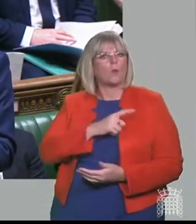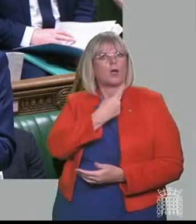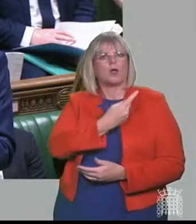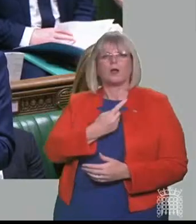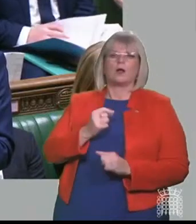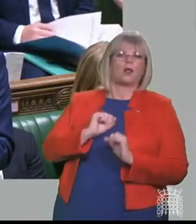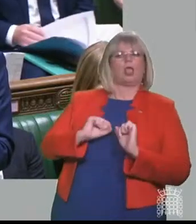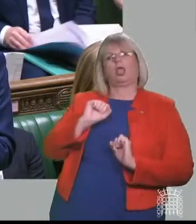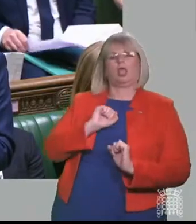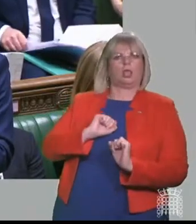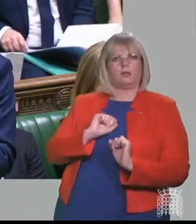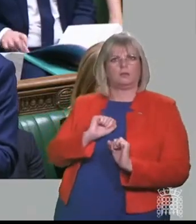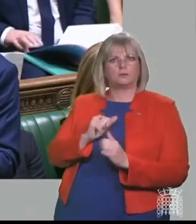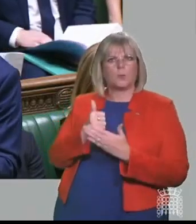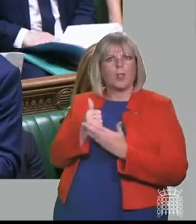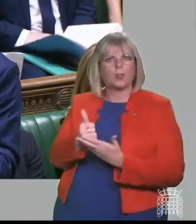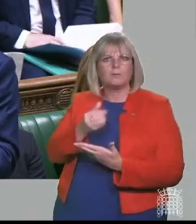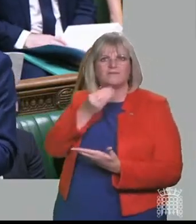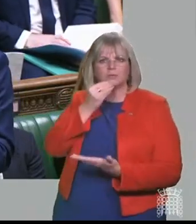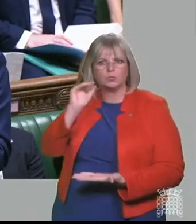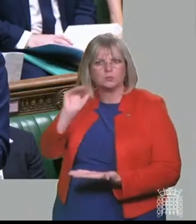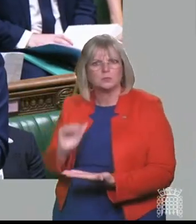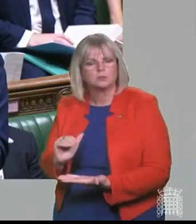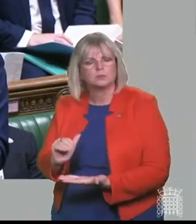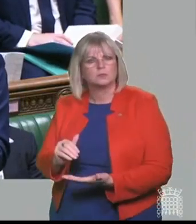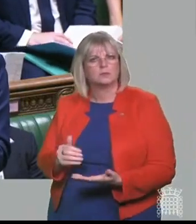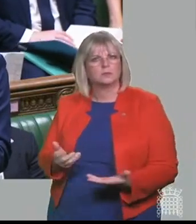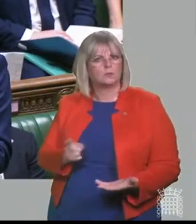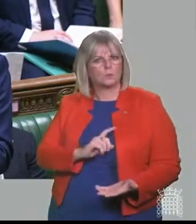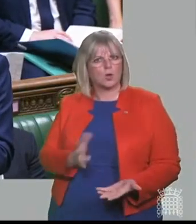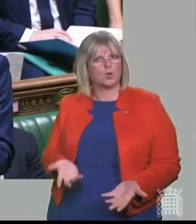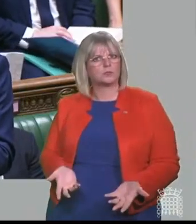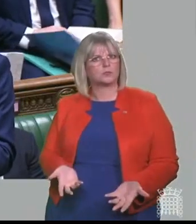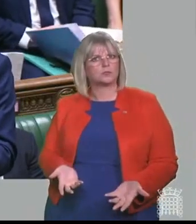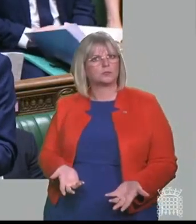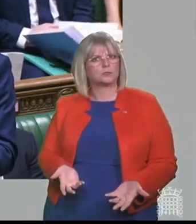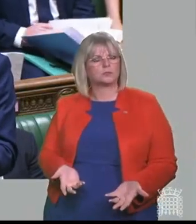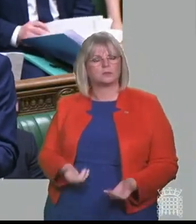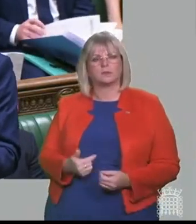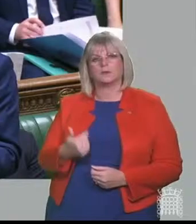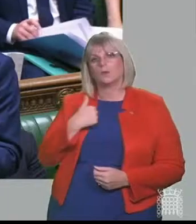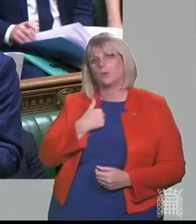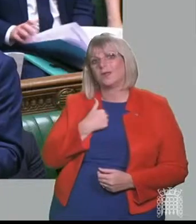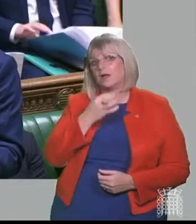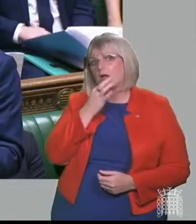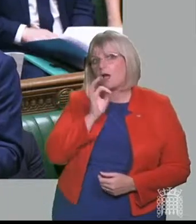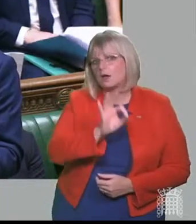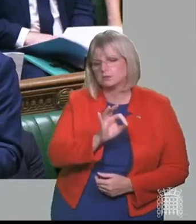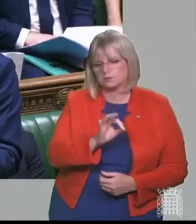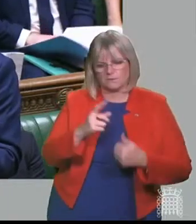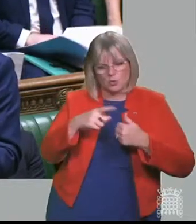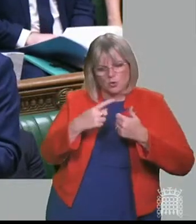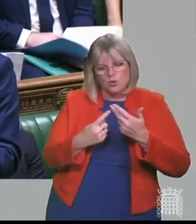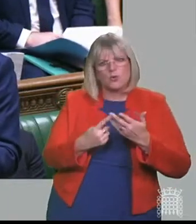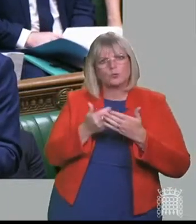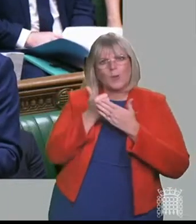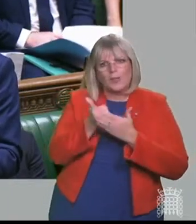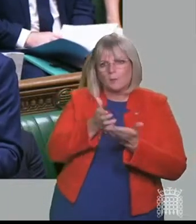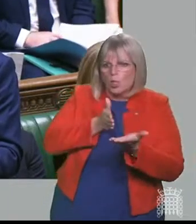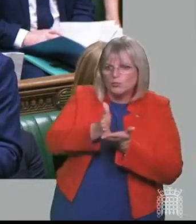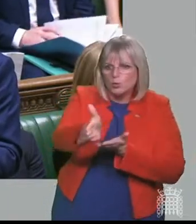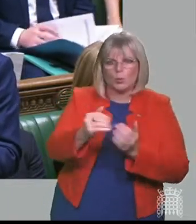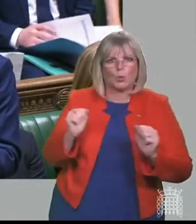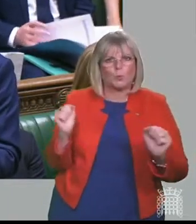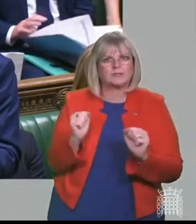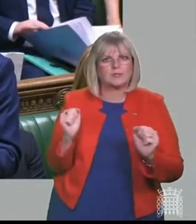help those people? We asked for a range of measures to help people this winter who will be facing even higher